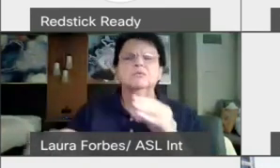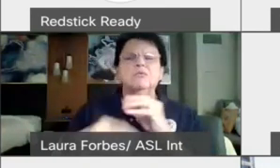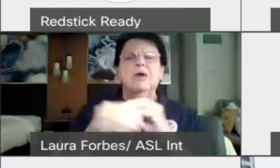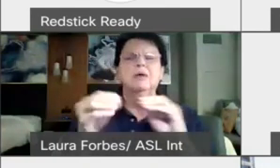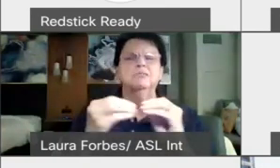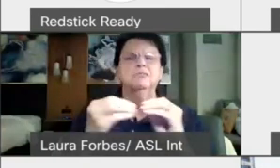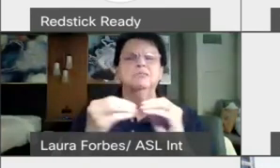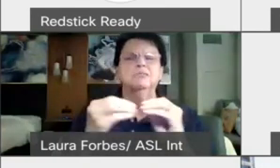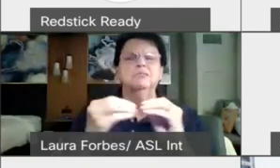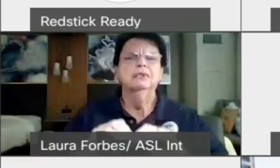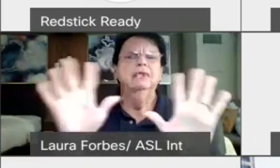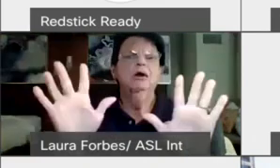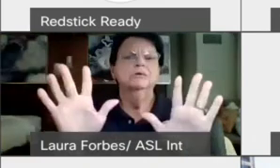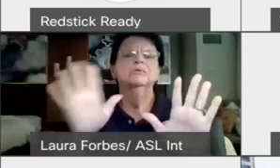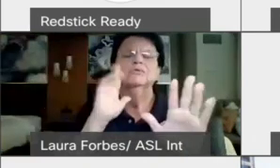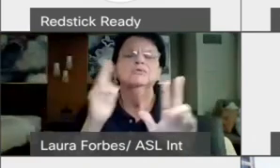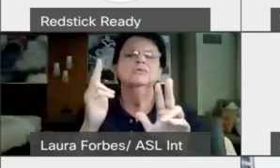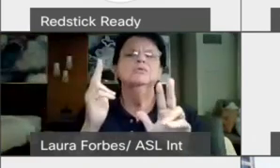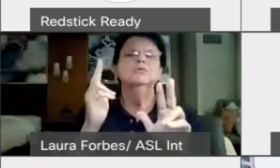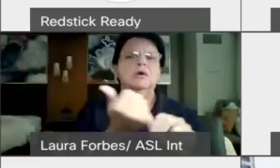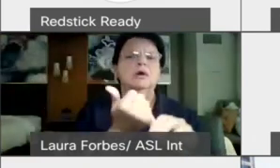to post-Hurricane Ida